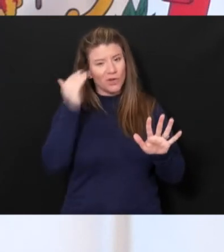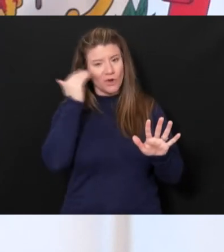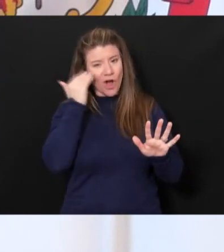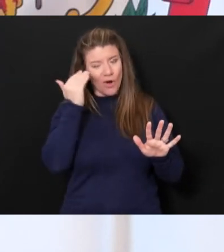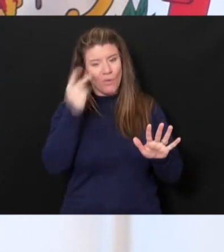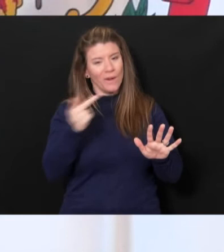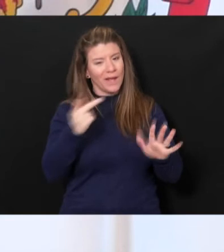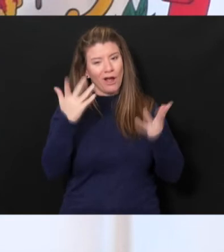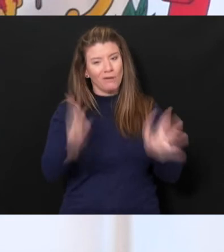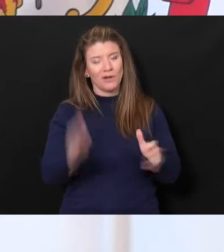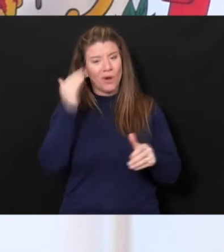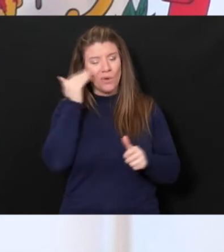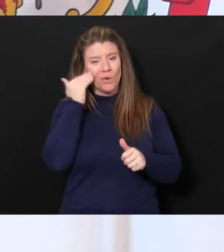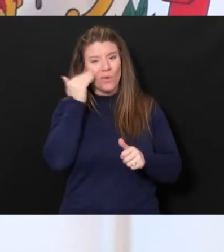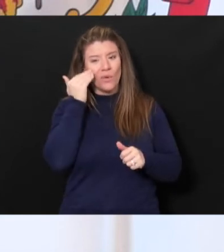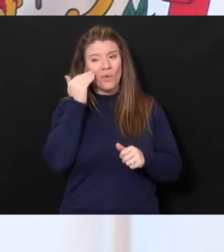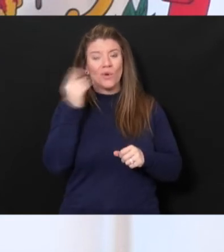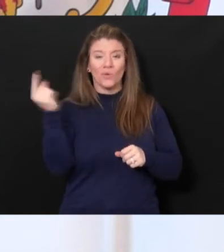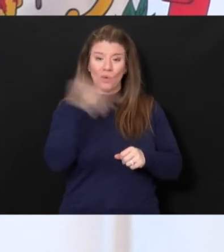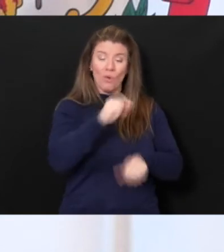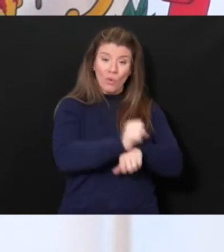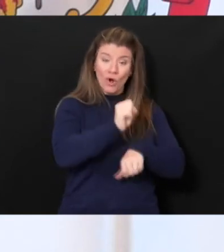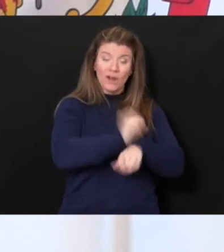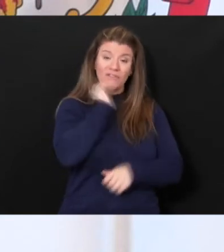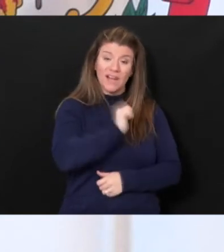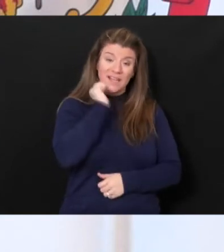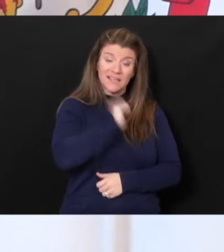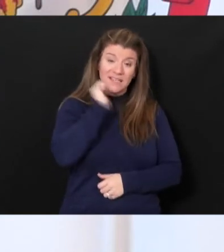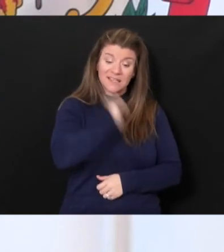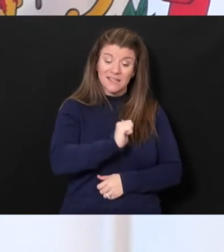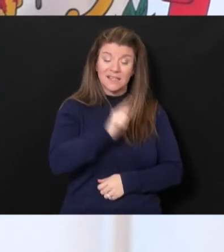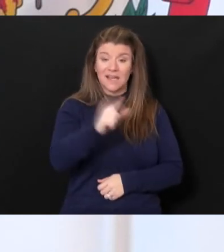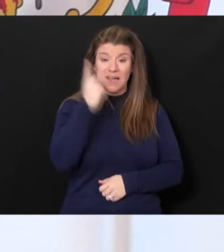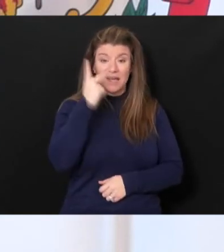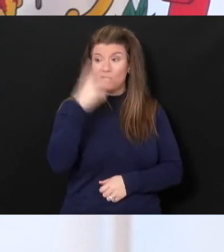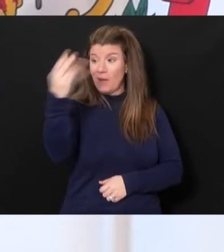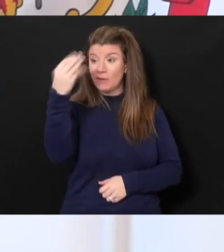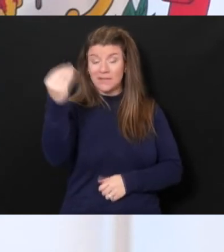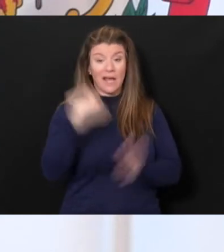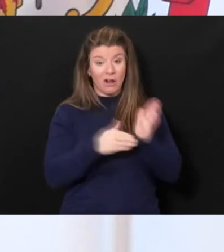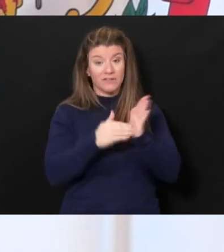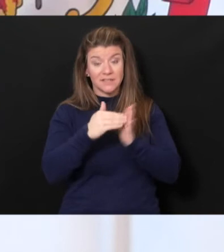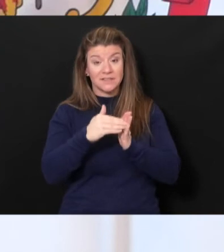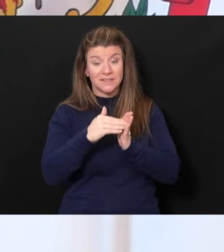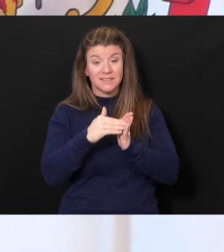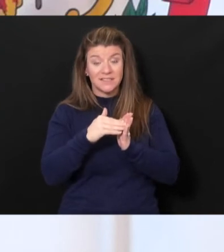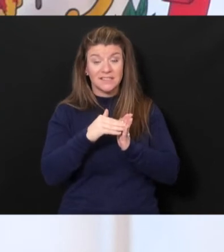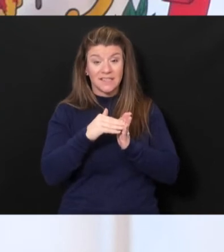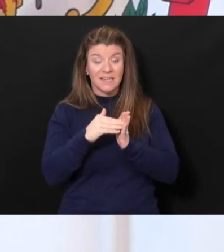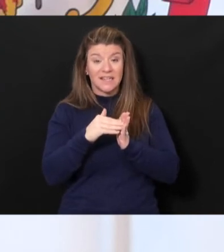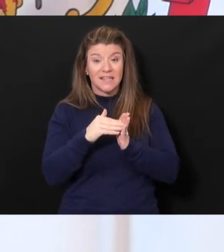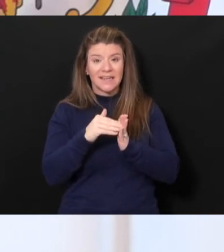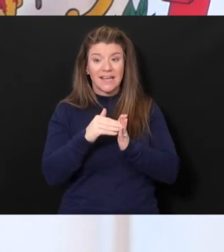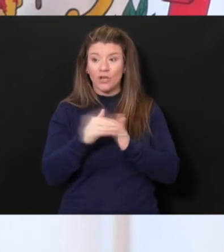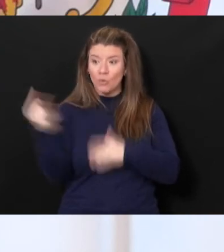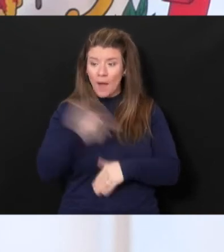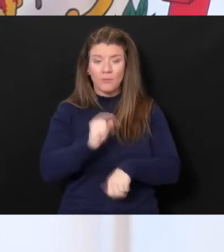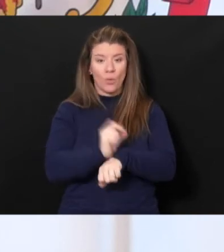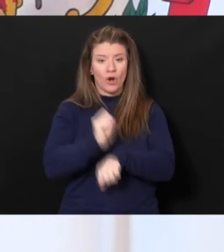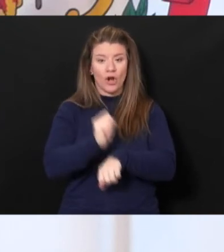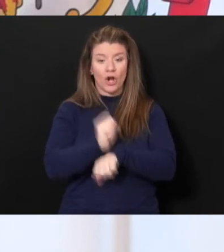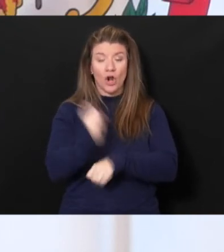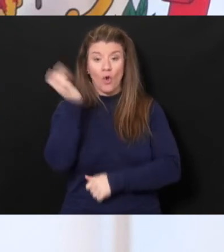too. You come to work every day. I see you outside a lot of times and everything. You come to work